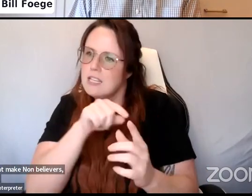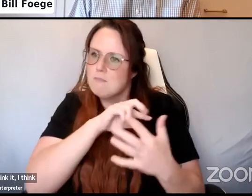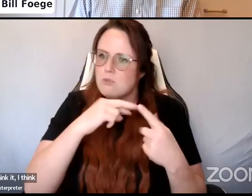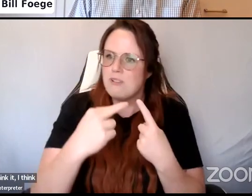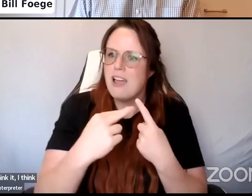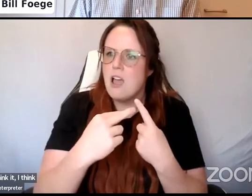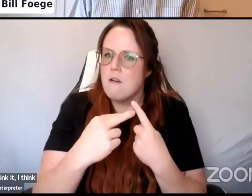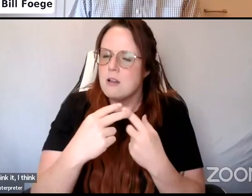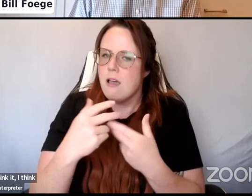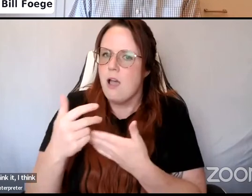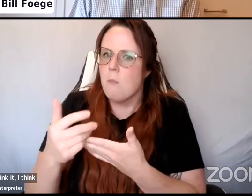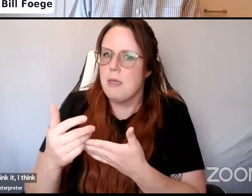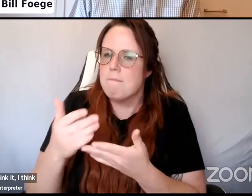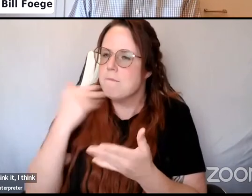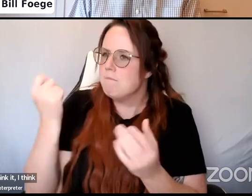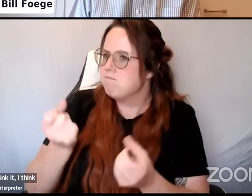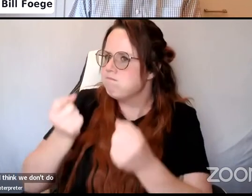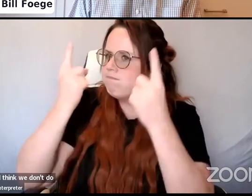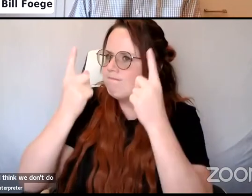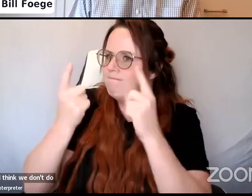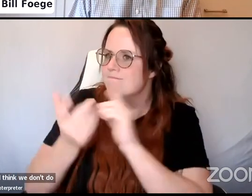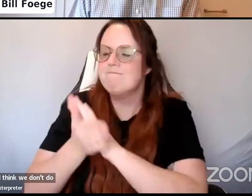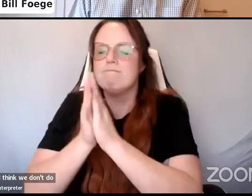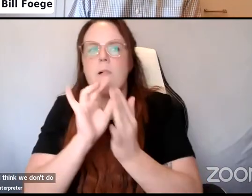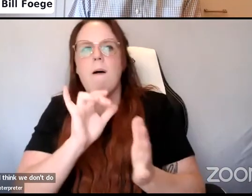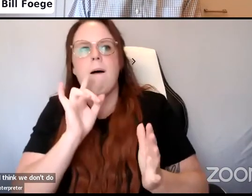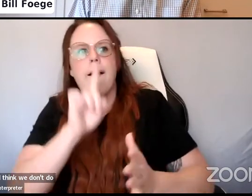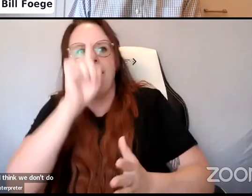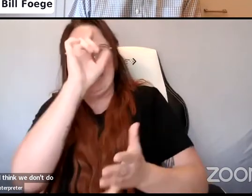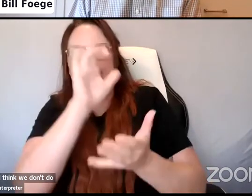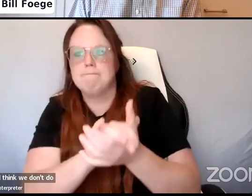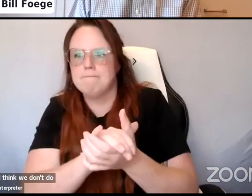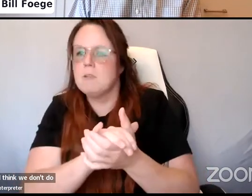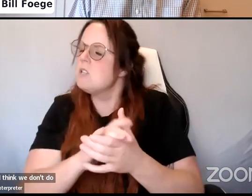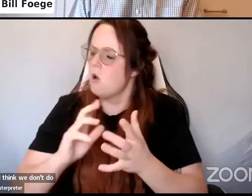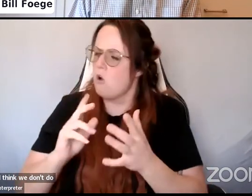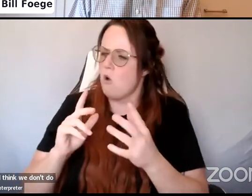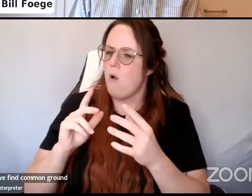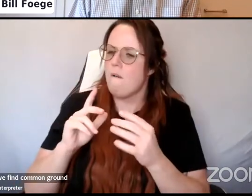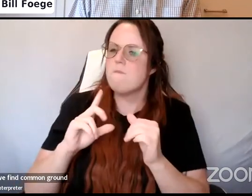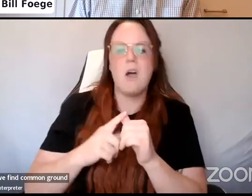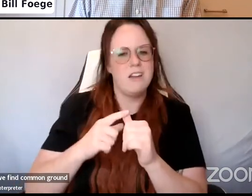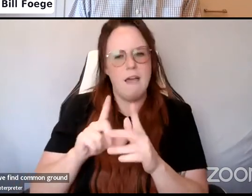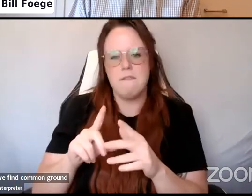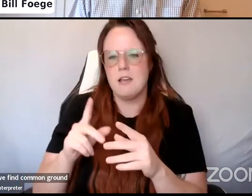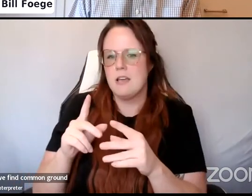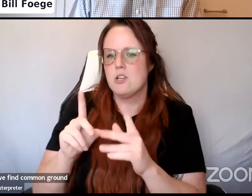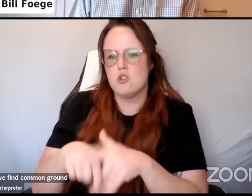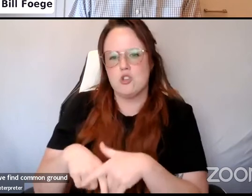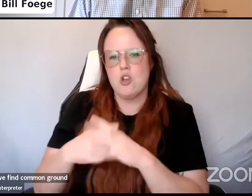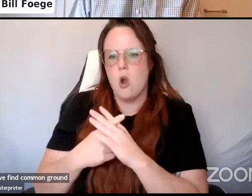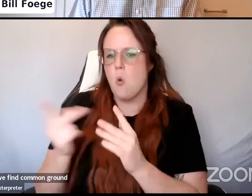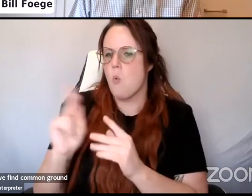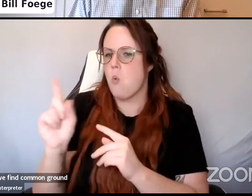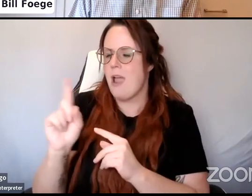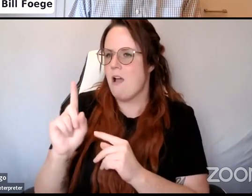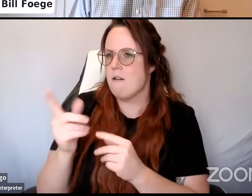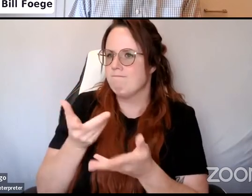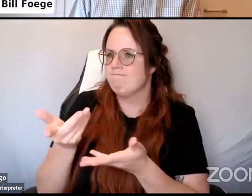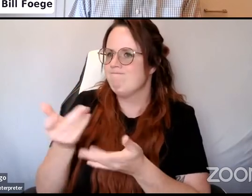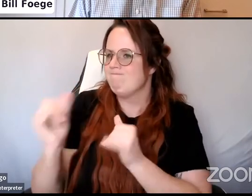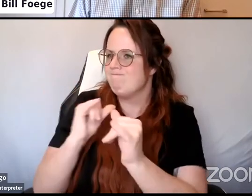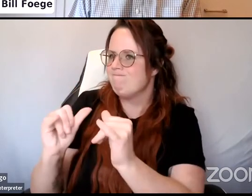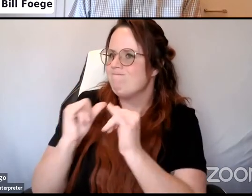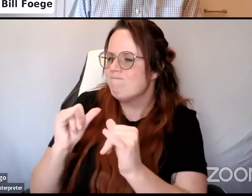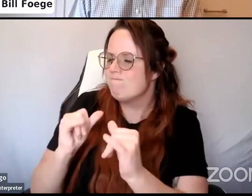think we don't do enough of thinking about where we find common ground and instead um go to our corners